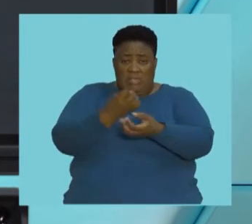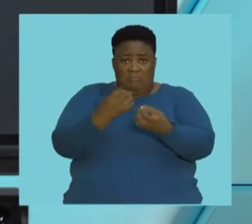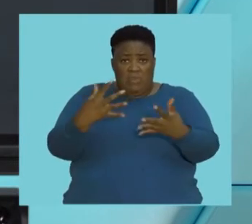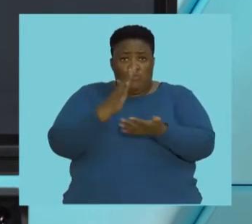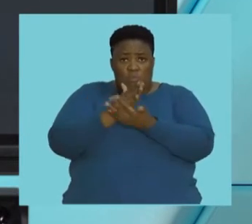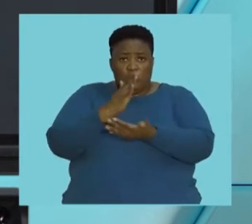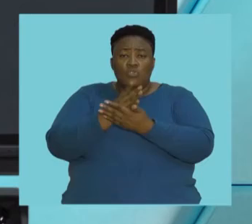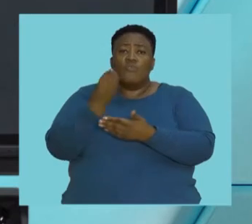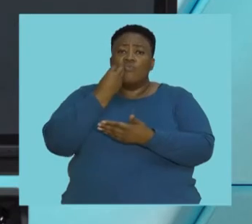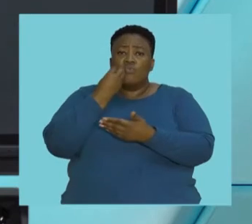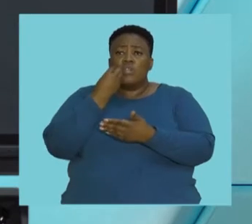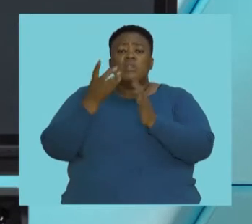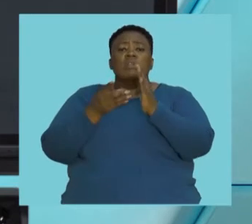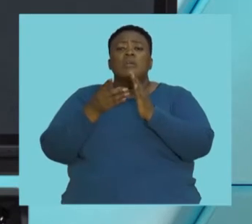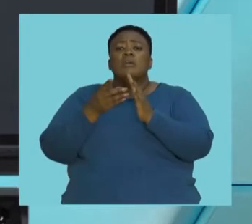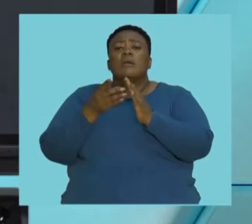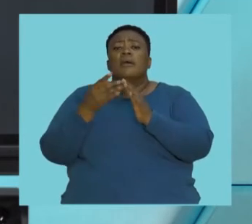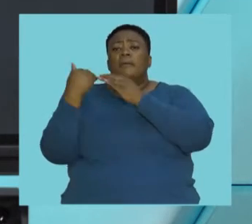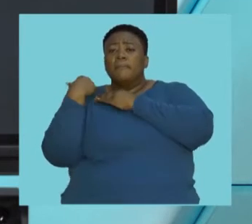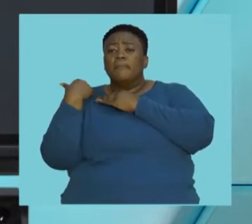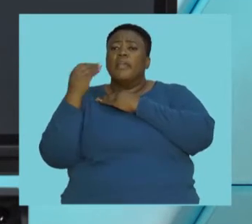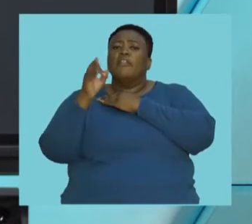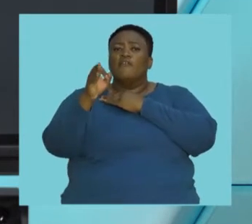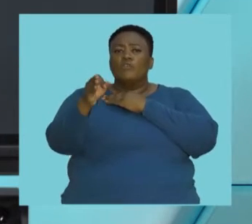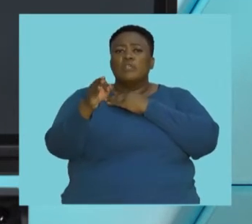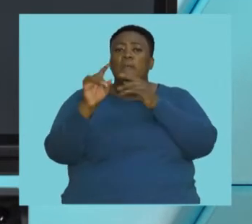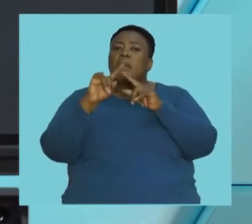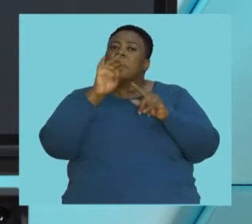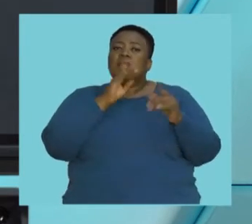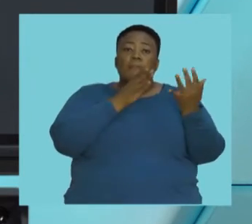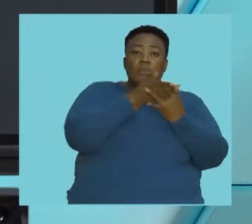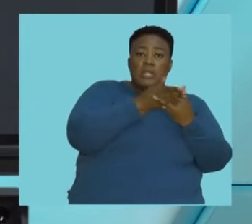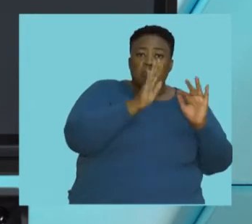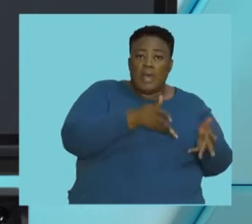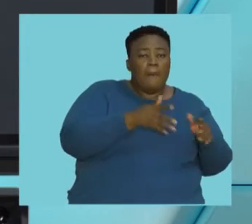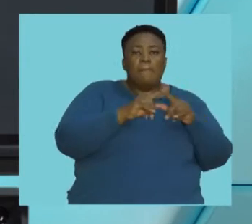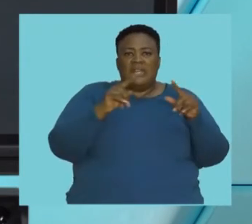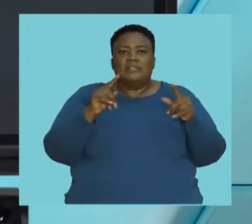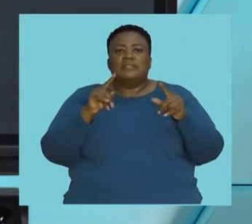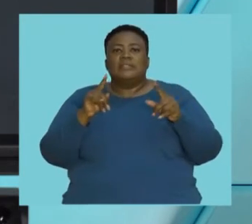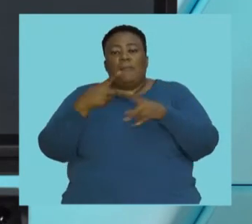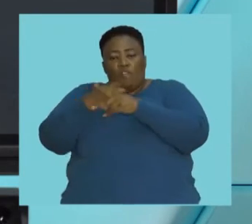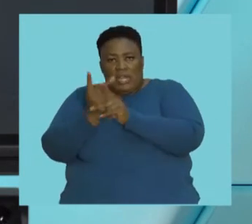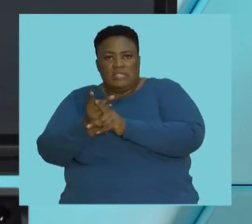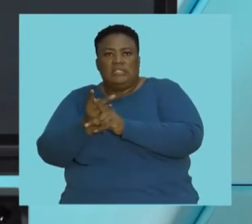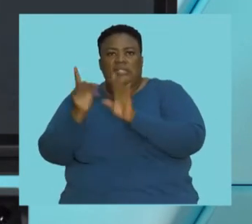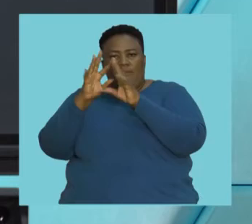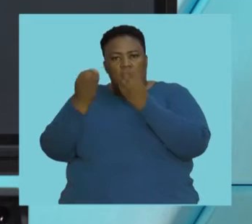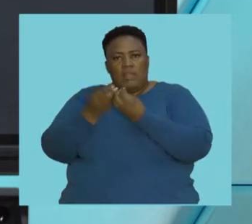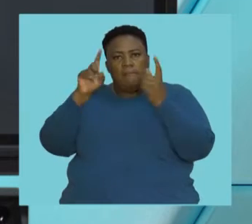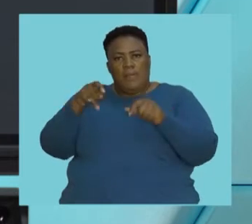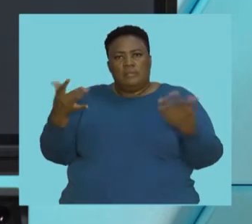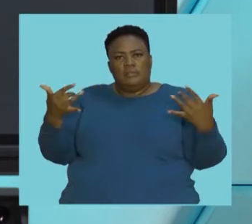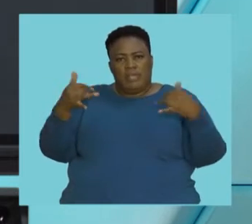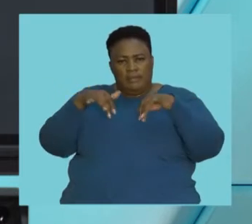securing food availability for the future, not just from the accessibility of food, but also from the production of food that needs to be